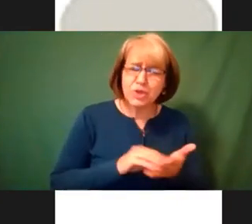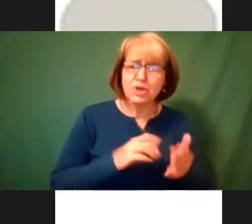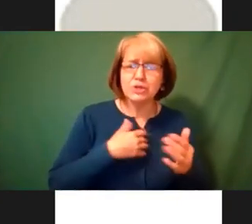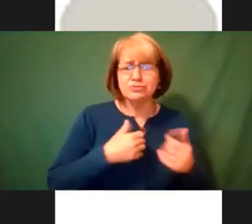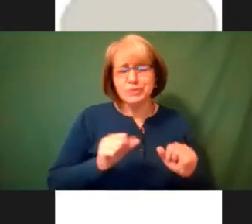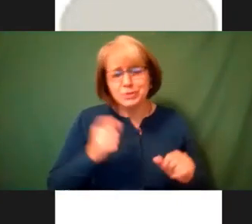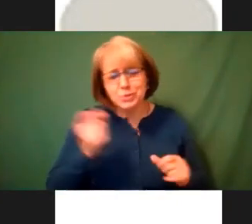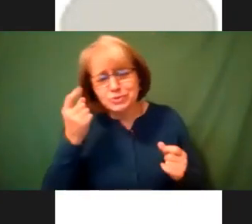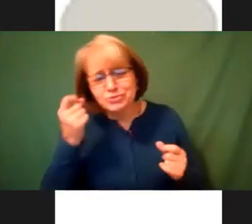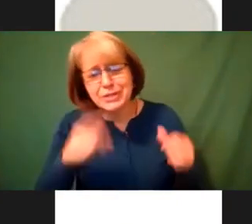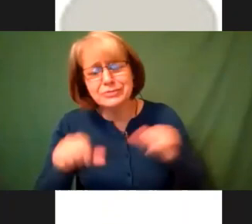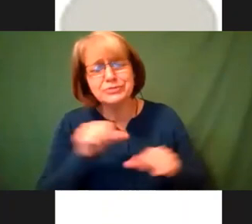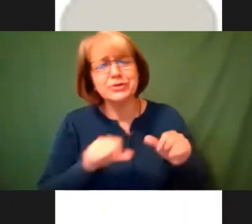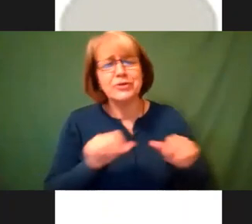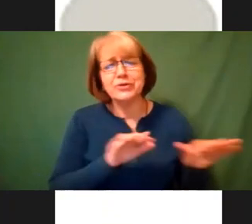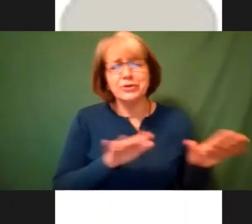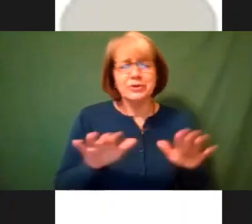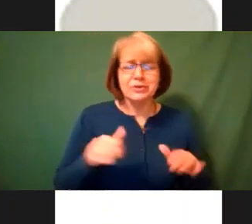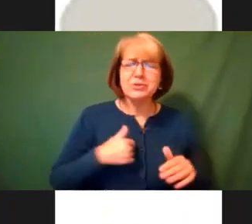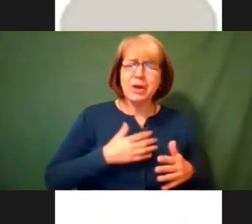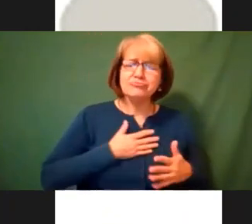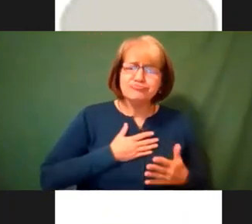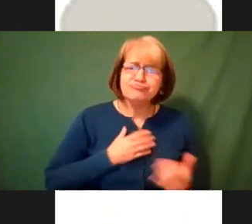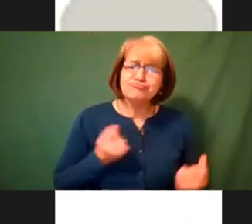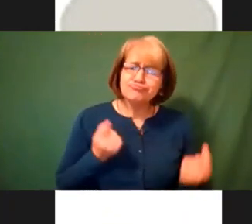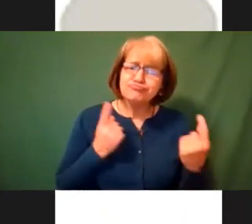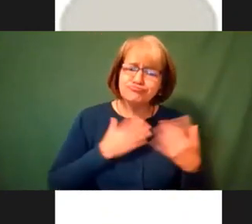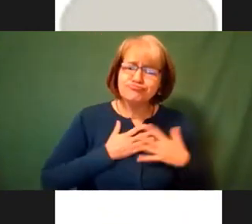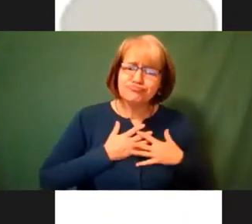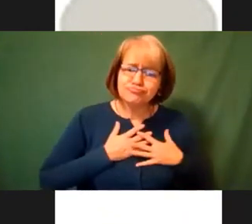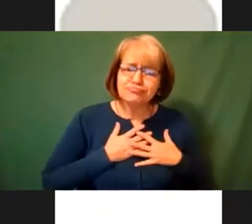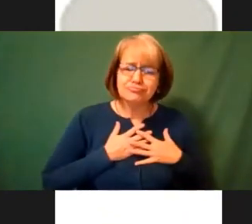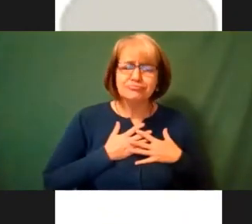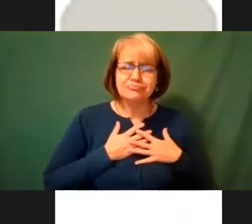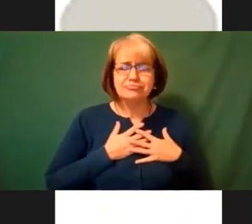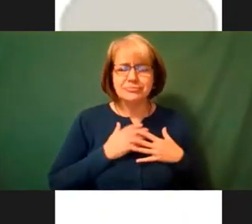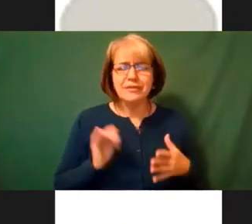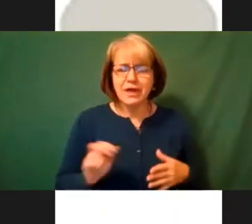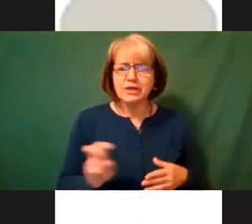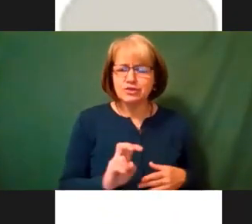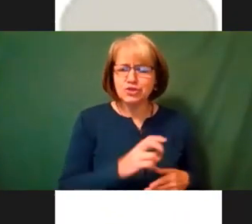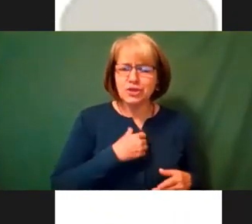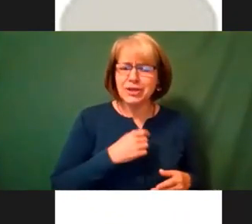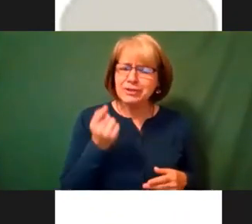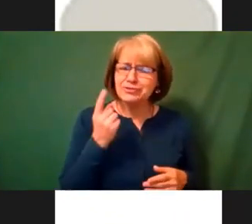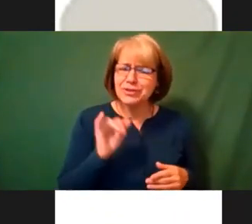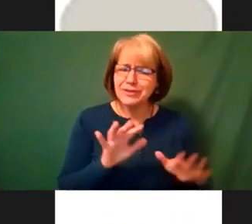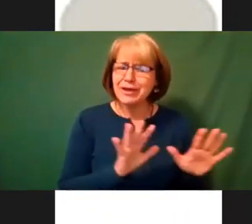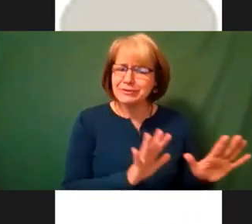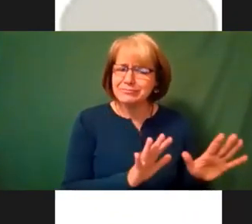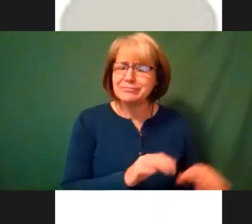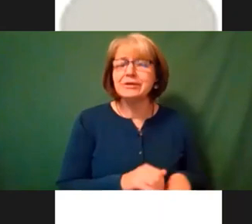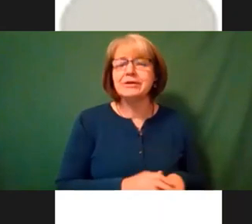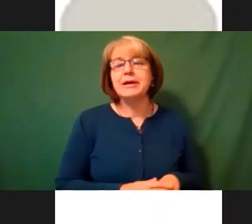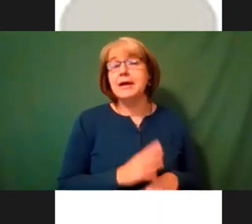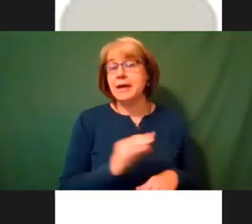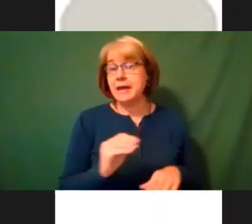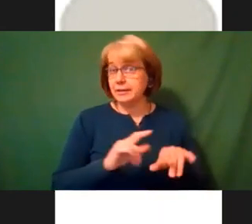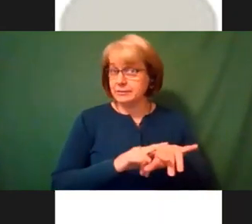have some sense of empathy for that, for what that is. And at the same time, and I say